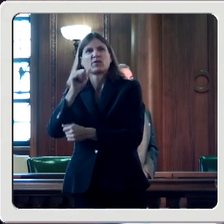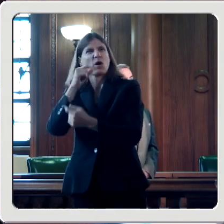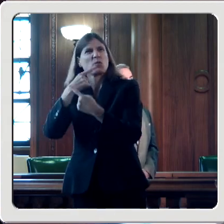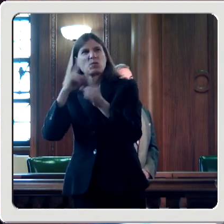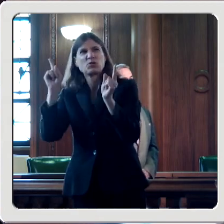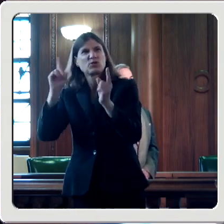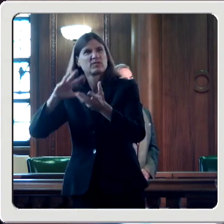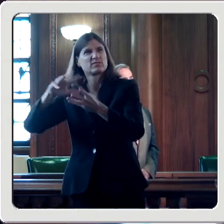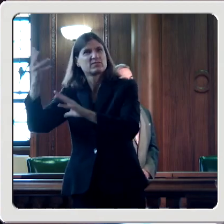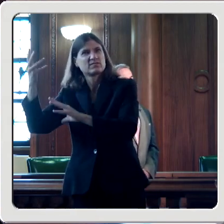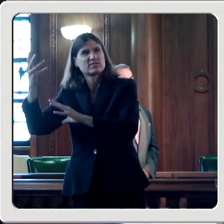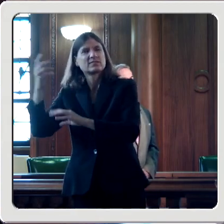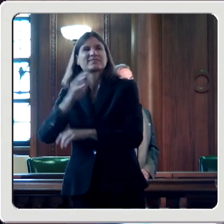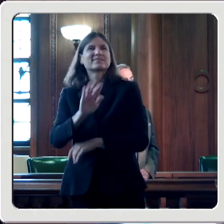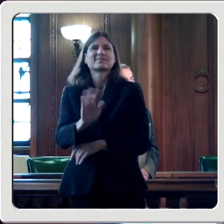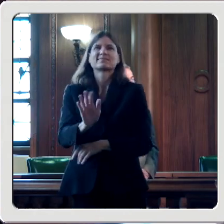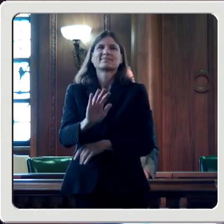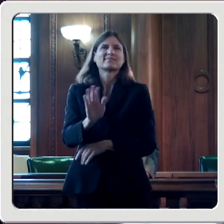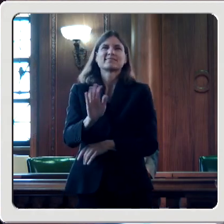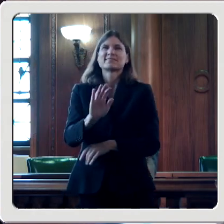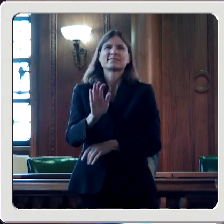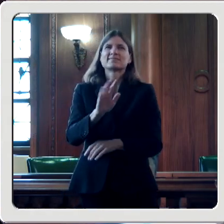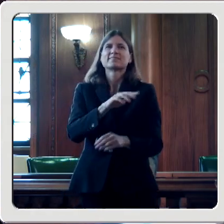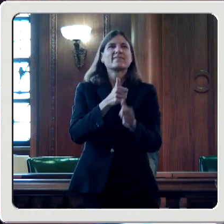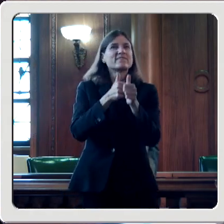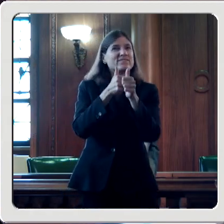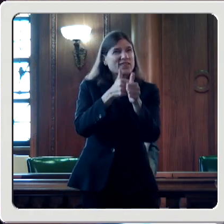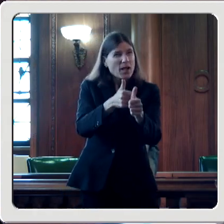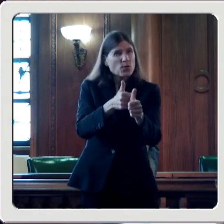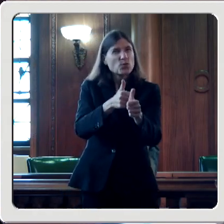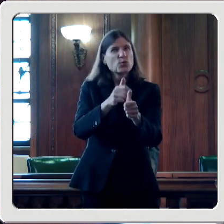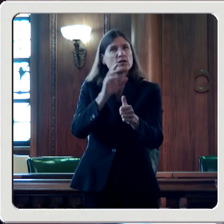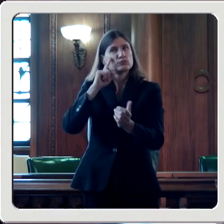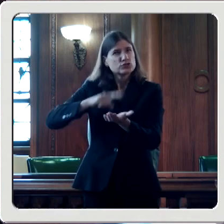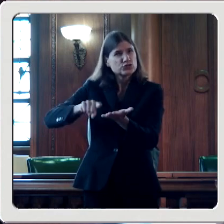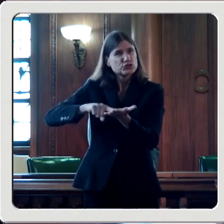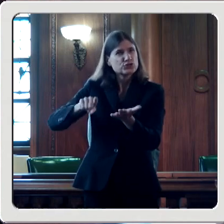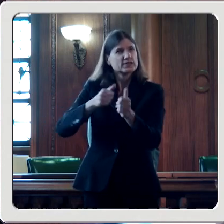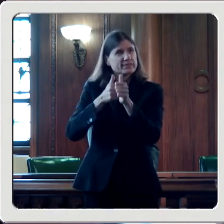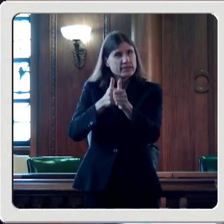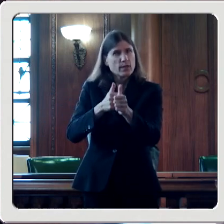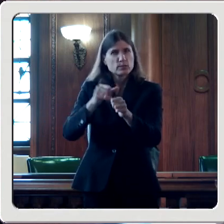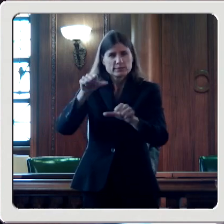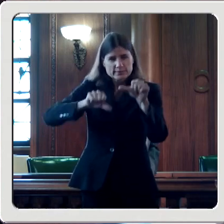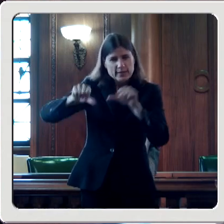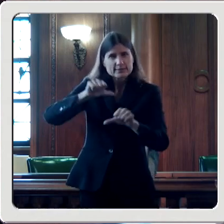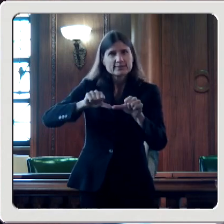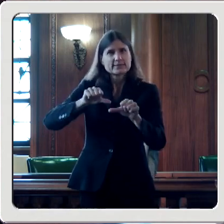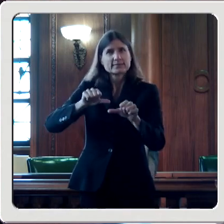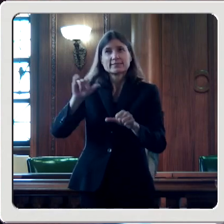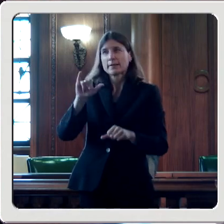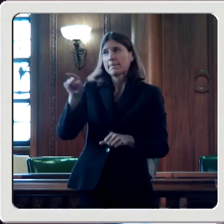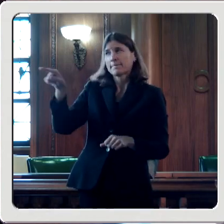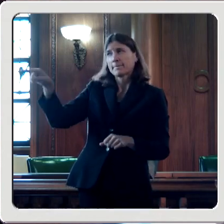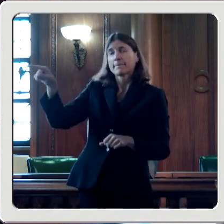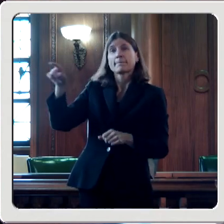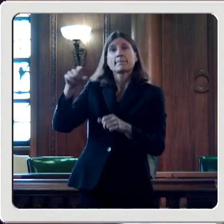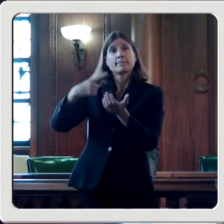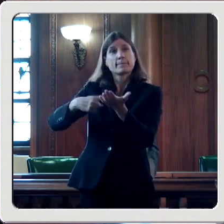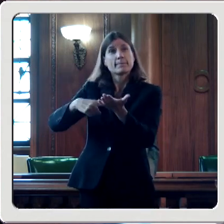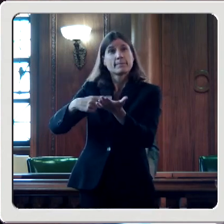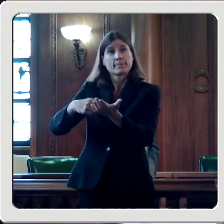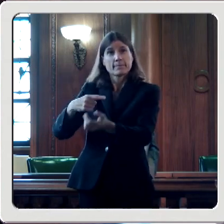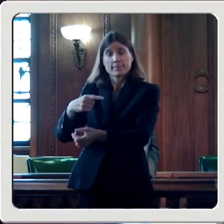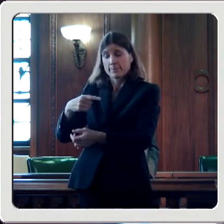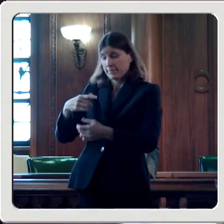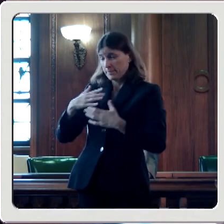to lead towards this authorization for the use of convalescent plasma was based on an observational study done by